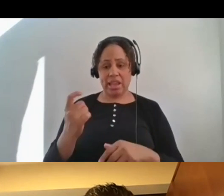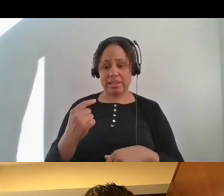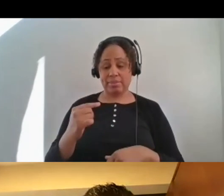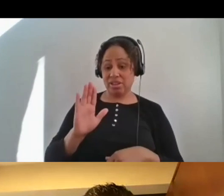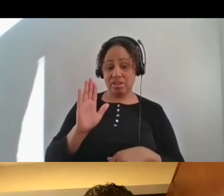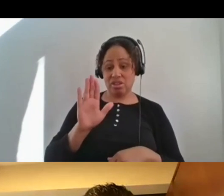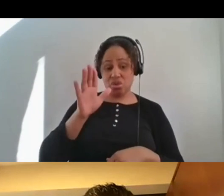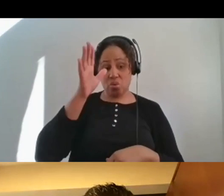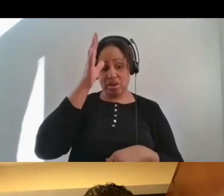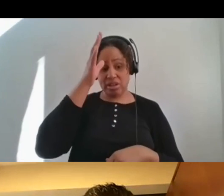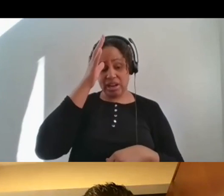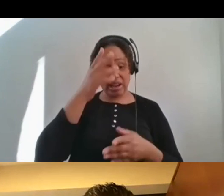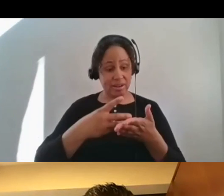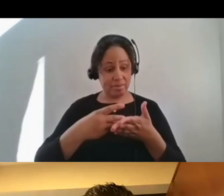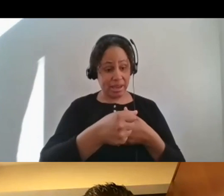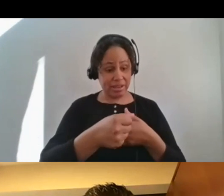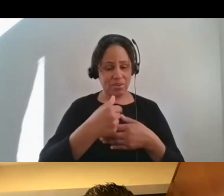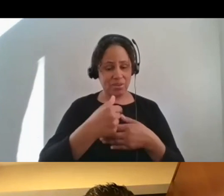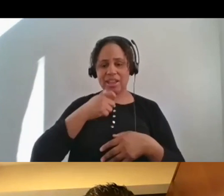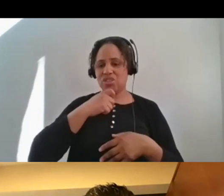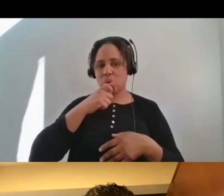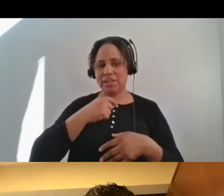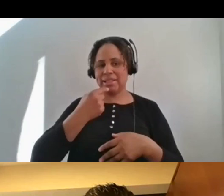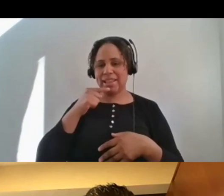I jokingly said he has to pay for the wedding, but